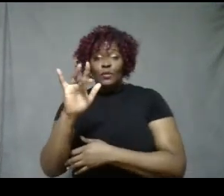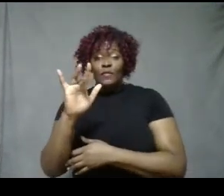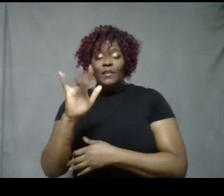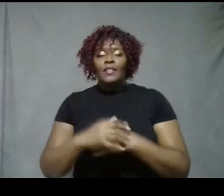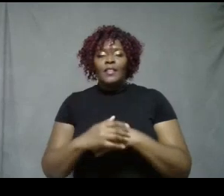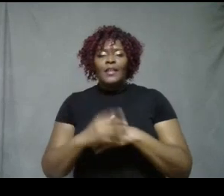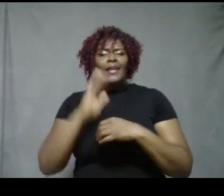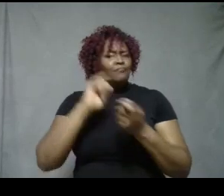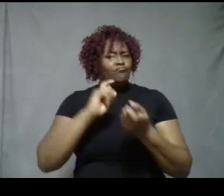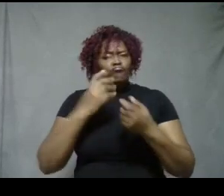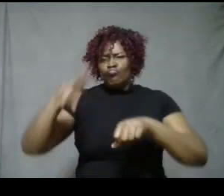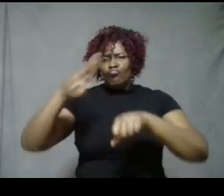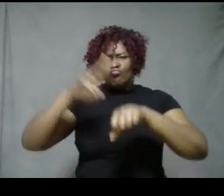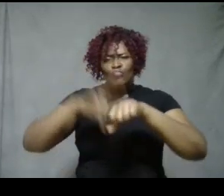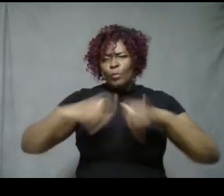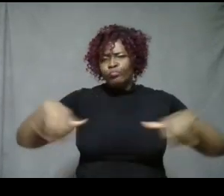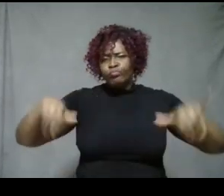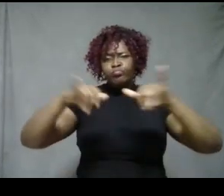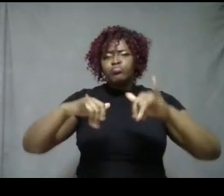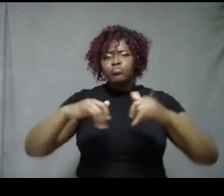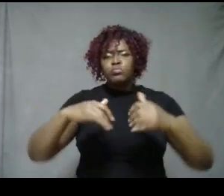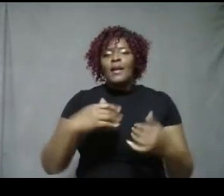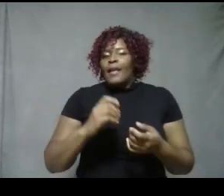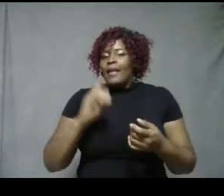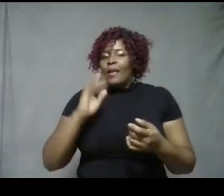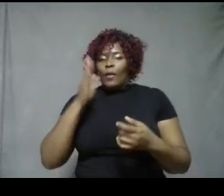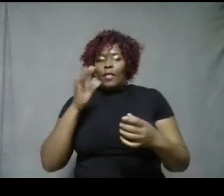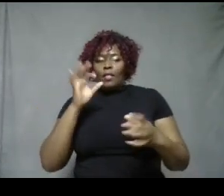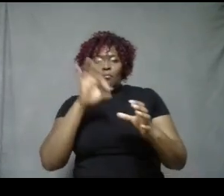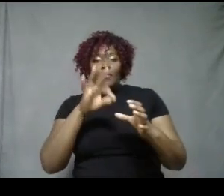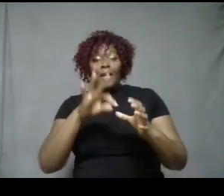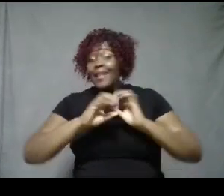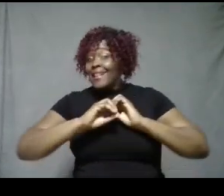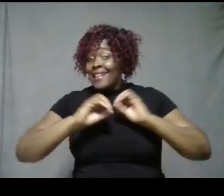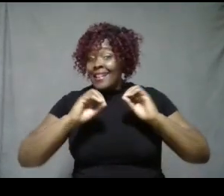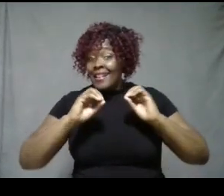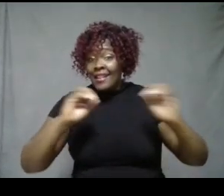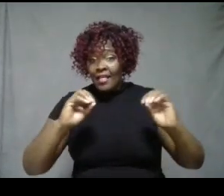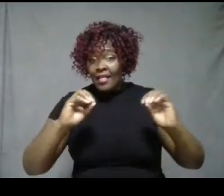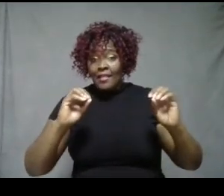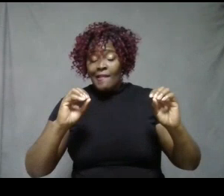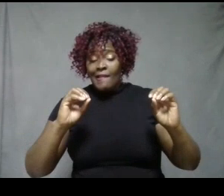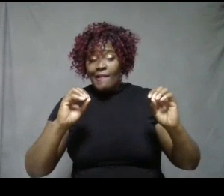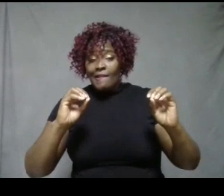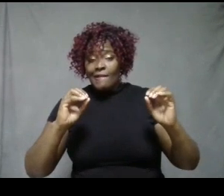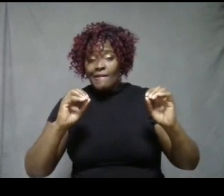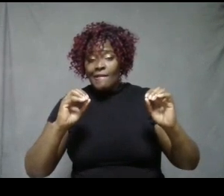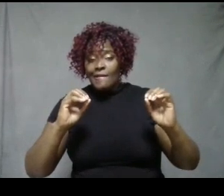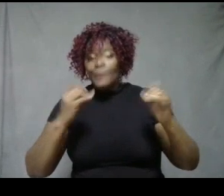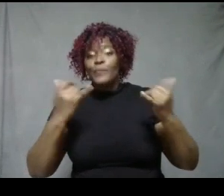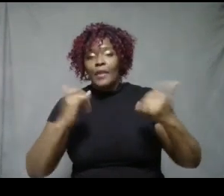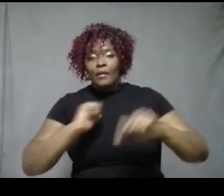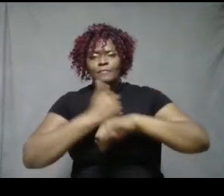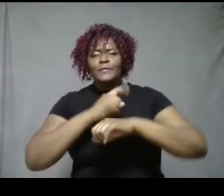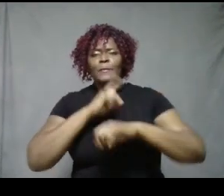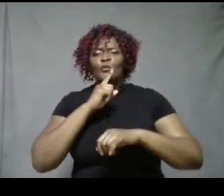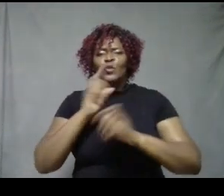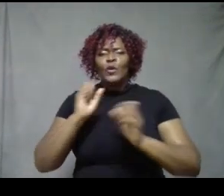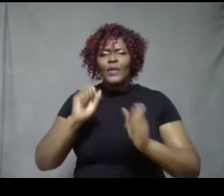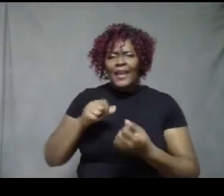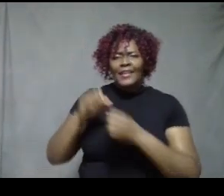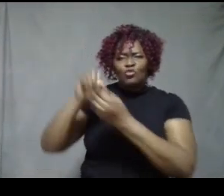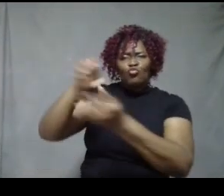practice in which a stronger disinfection method is implemented in order to ensure that potable water is delivered to customers